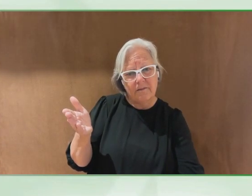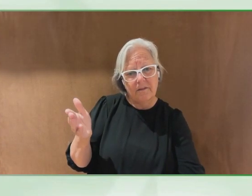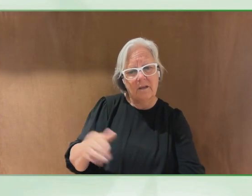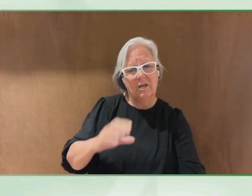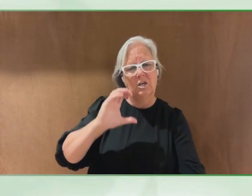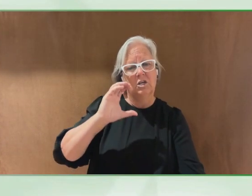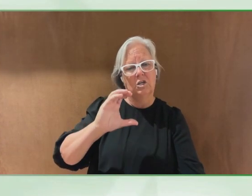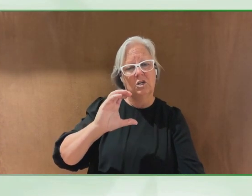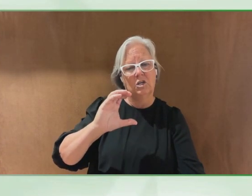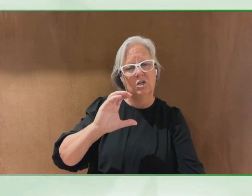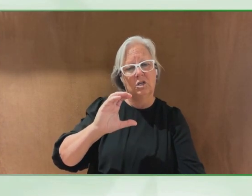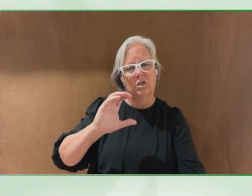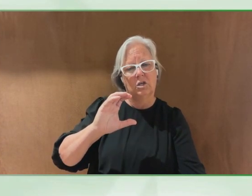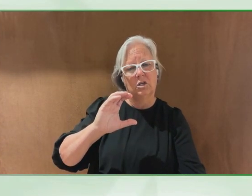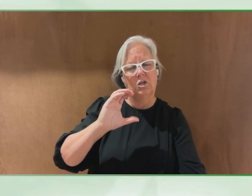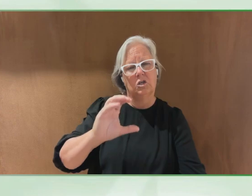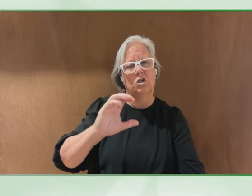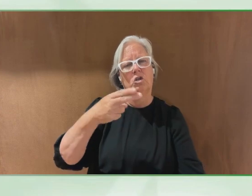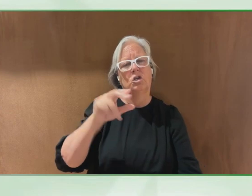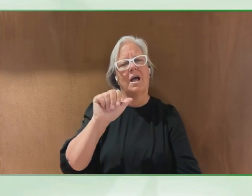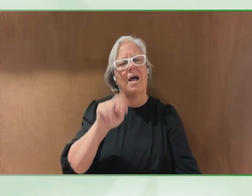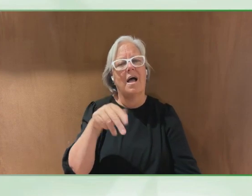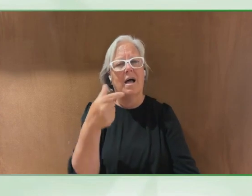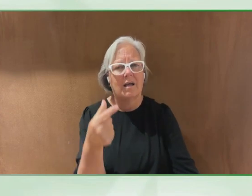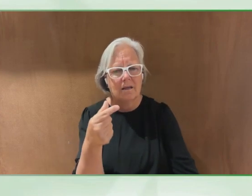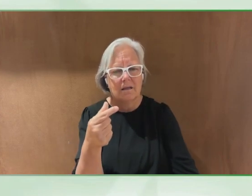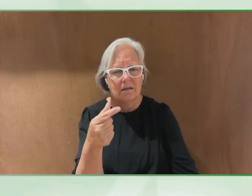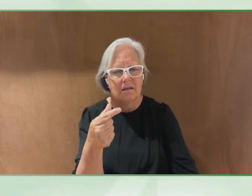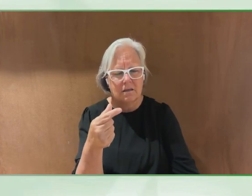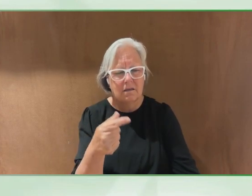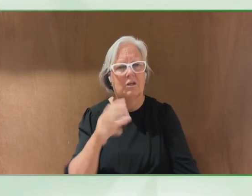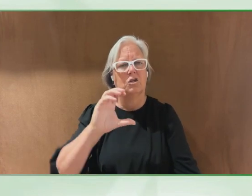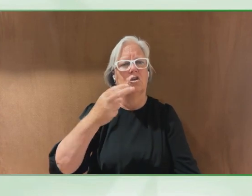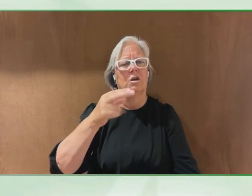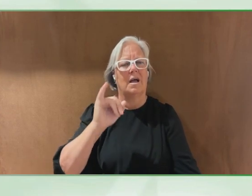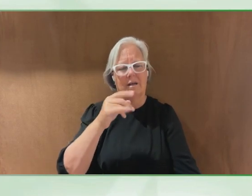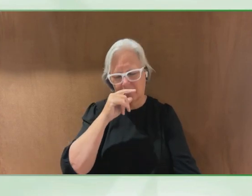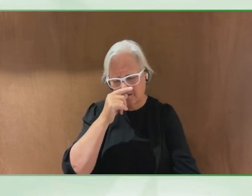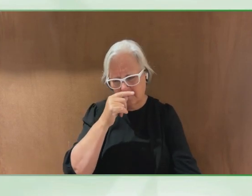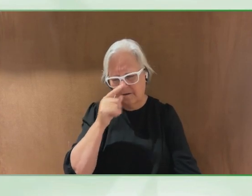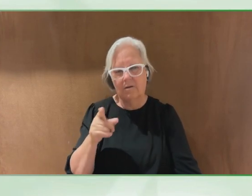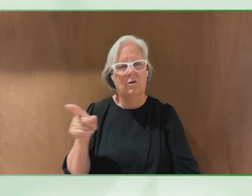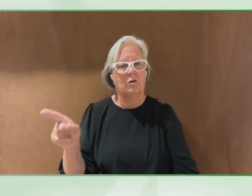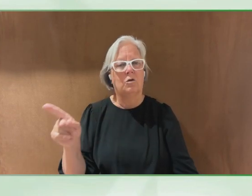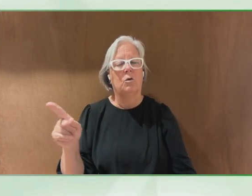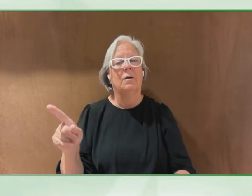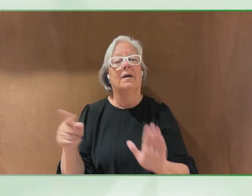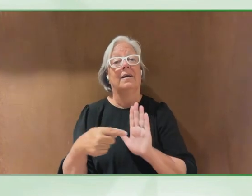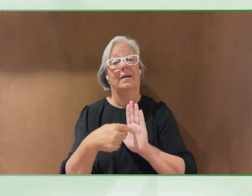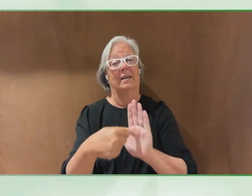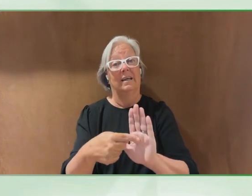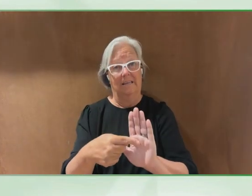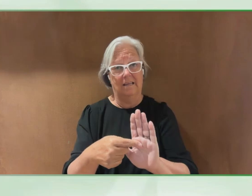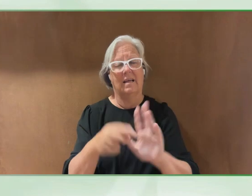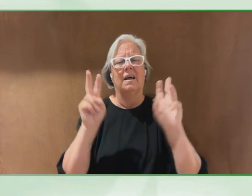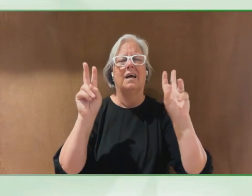Zhong, you represent diverse voices for 3 continents, if I'm right, yes? So how